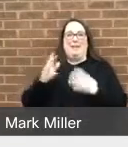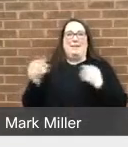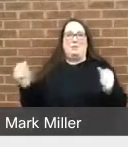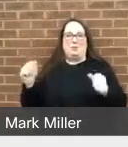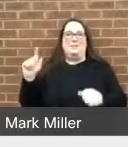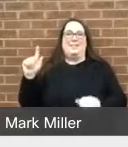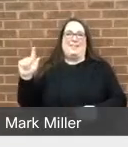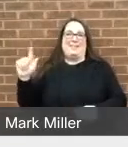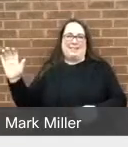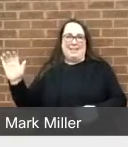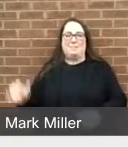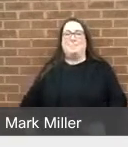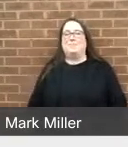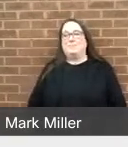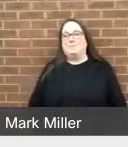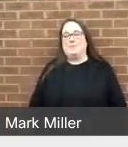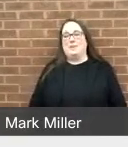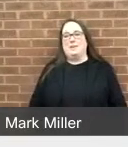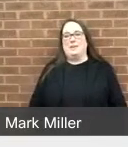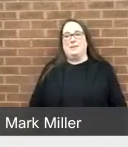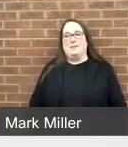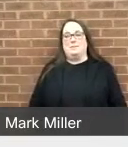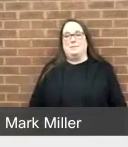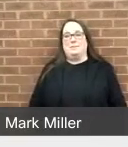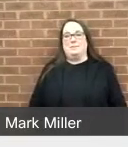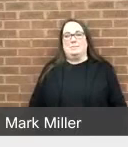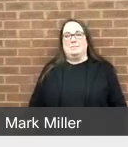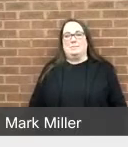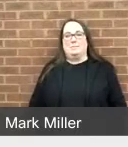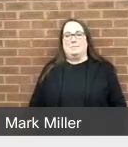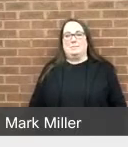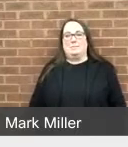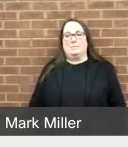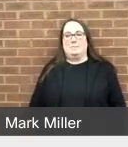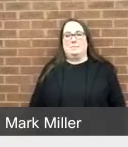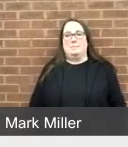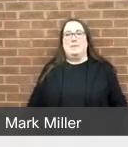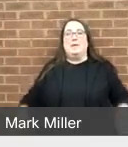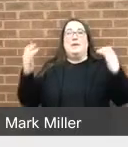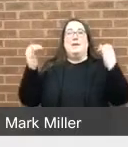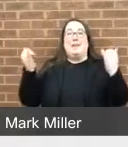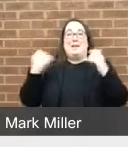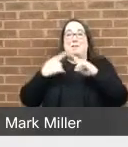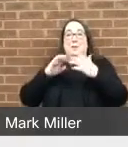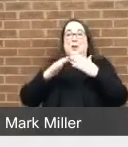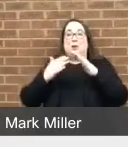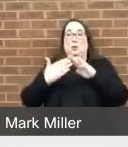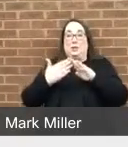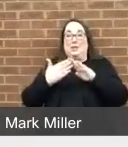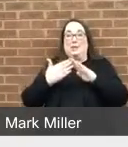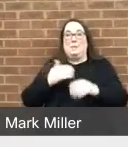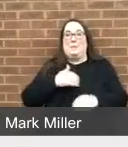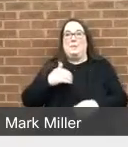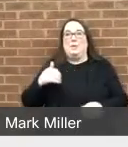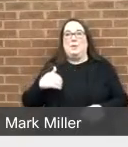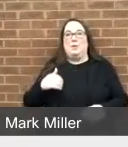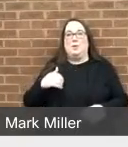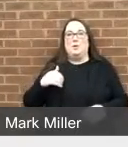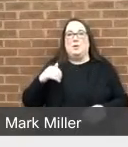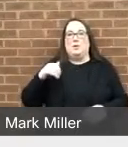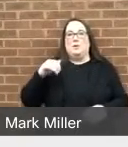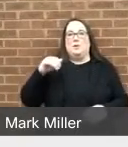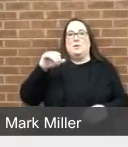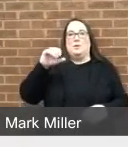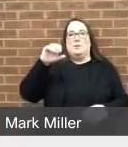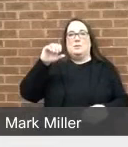LLC. And now we'll hear from a community member, Samia Hira. Good